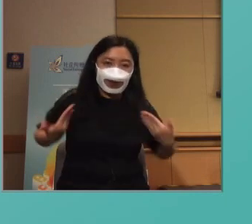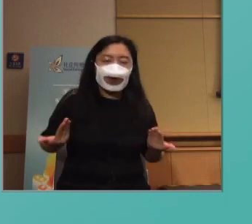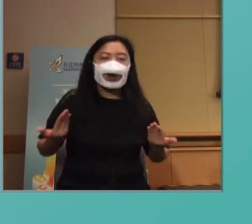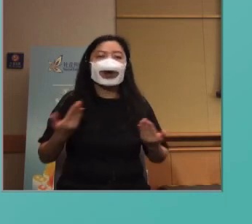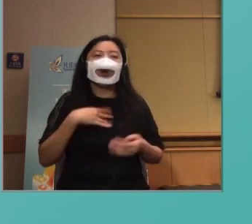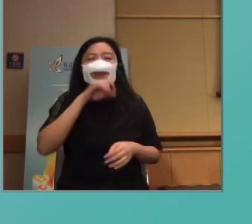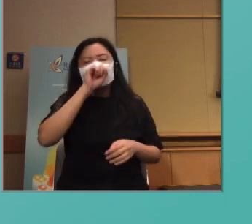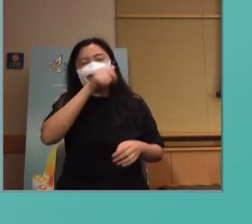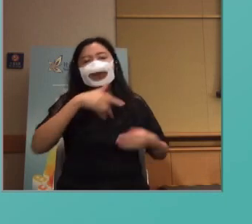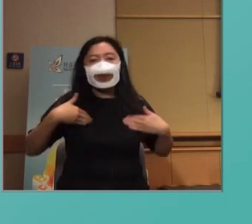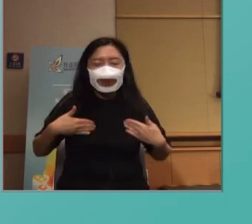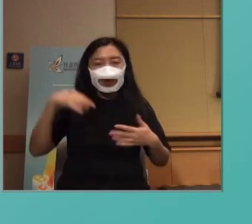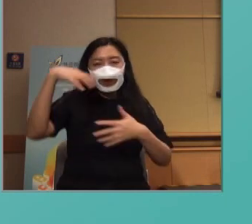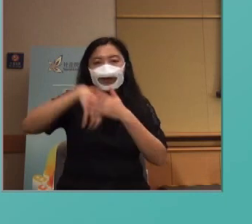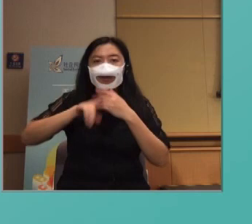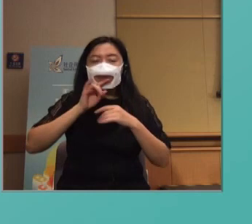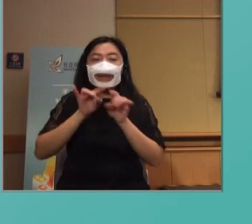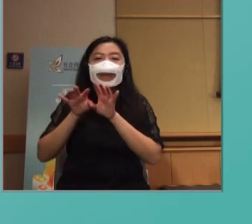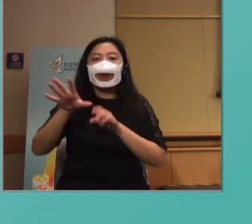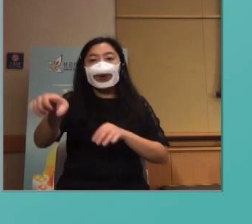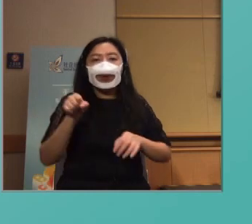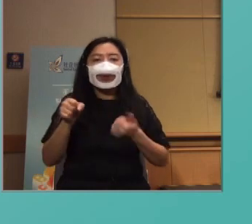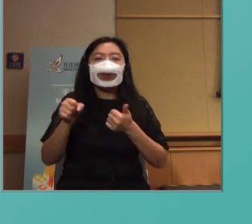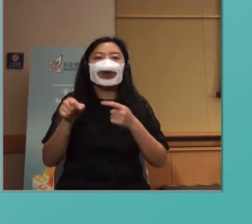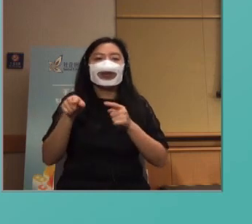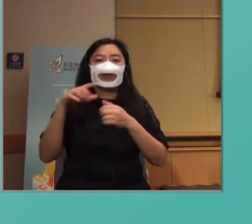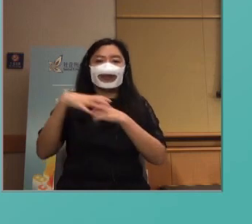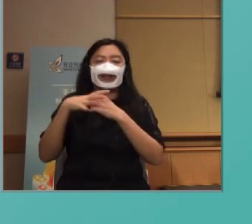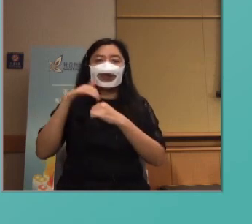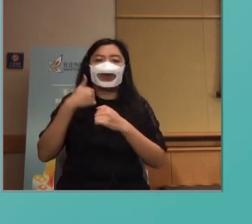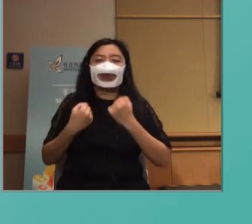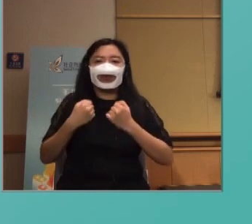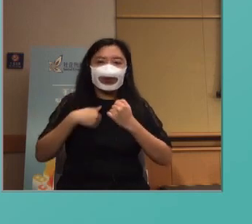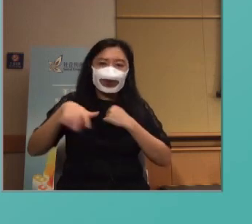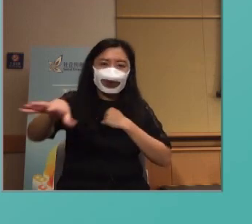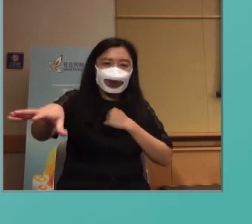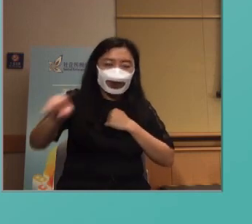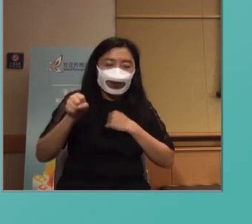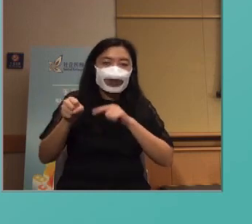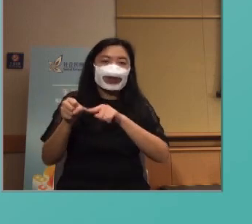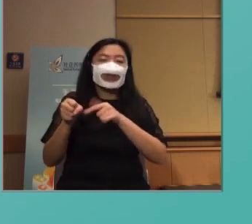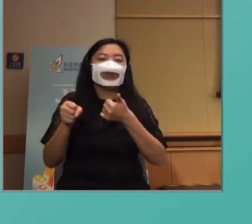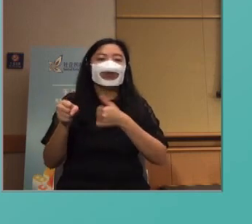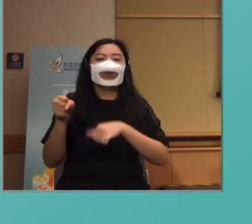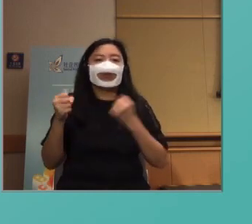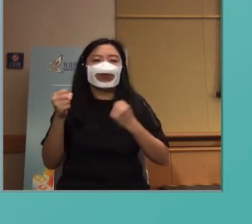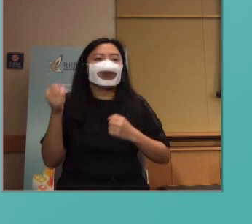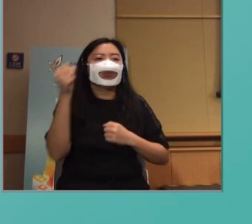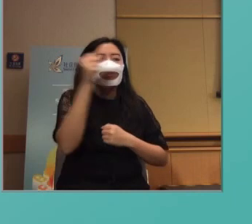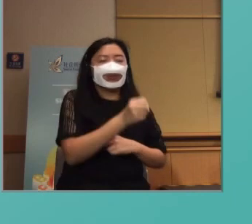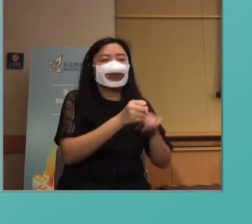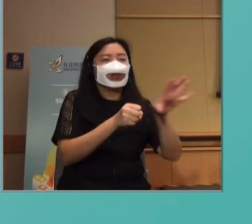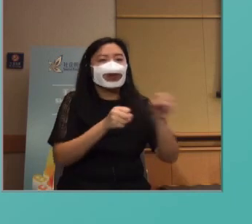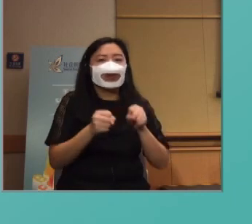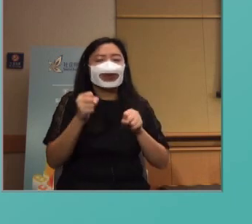can be used by any other game in the world. And the only interface that is needed is to interact with the customer who owns that. Now, in the physical world,